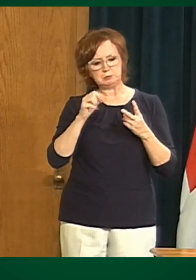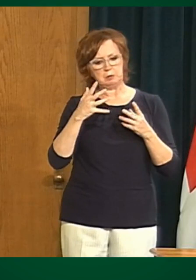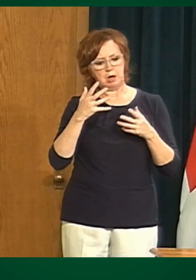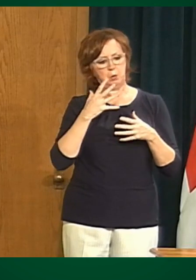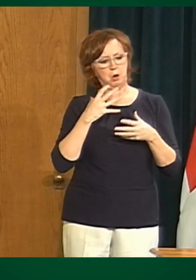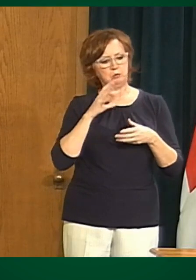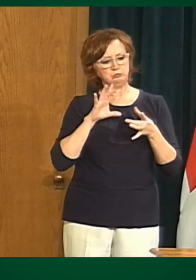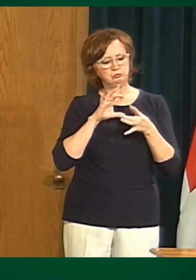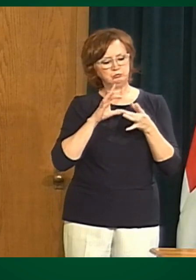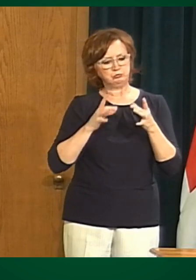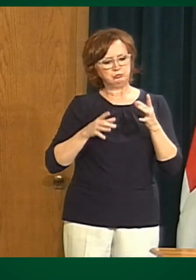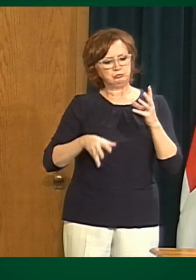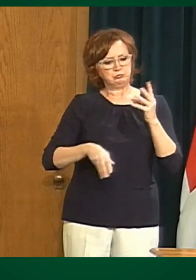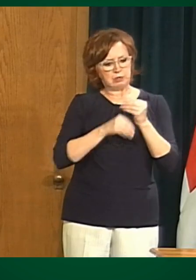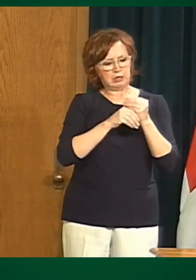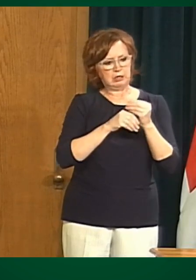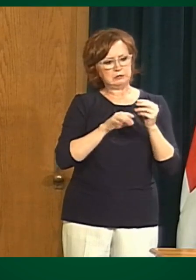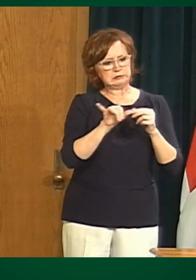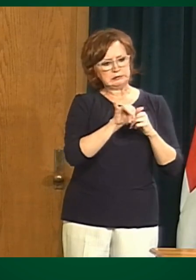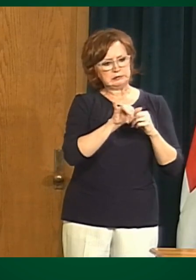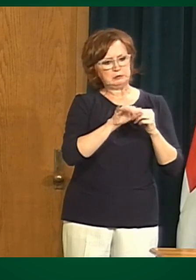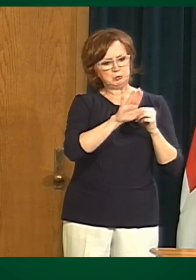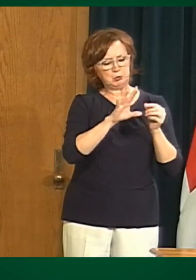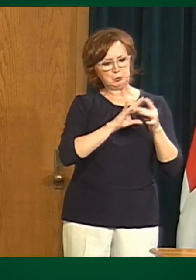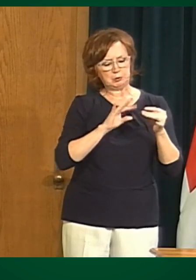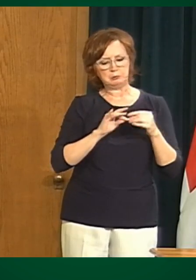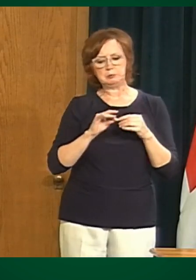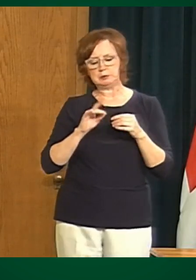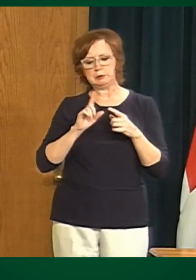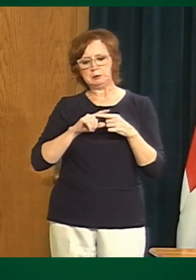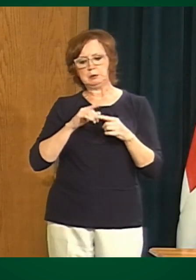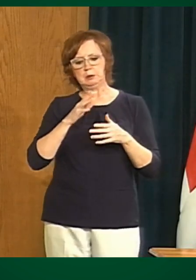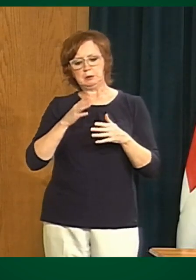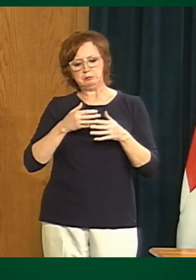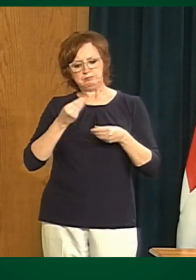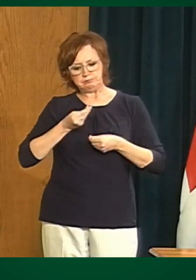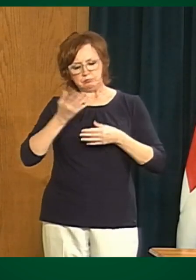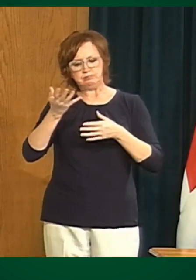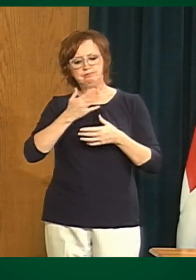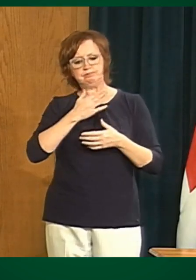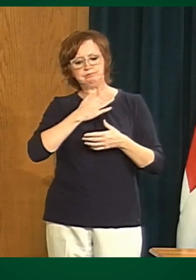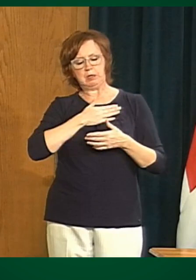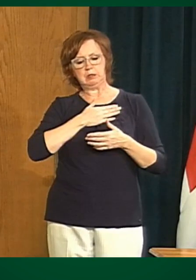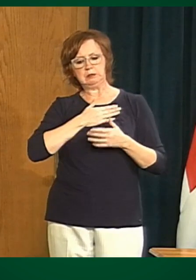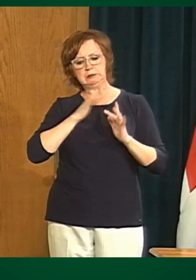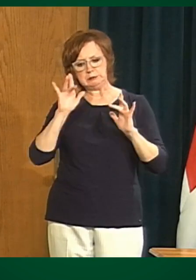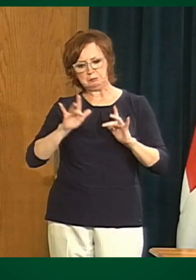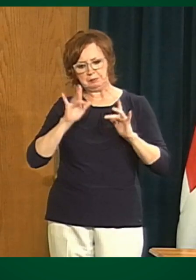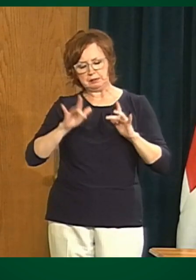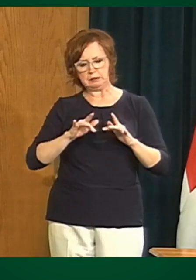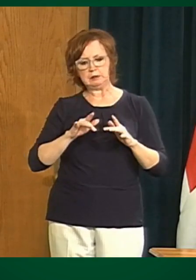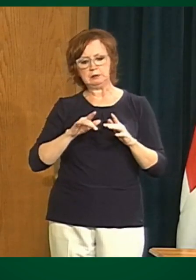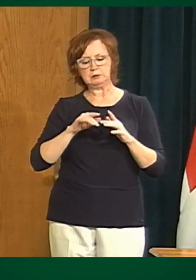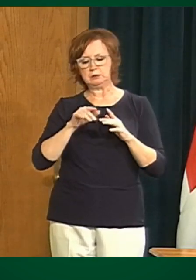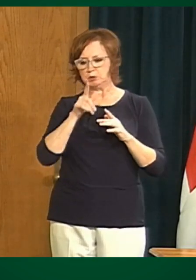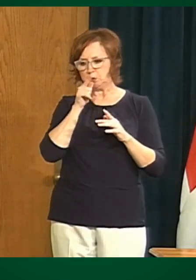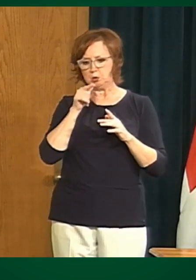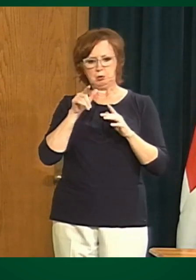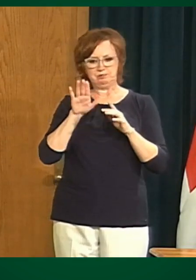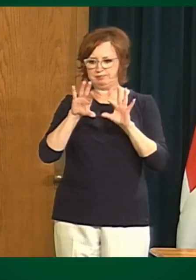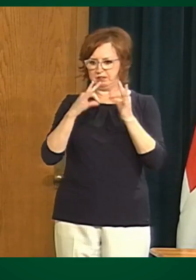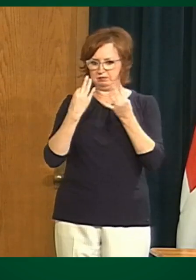of our countrymates who have lost loved ones